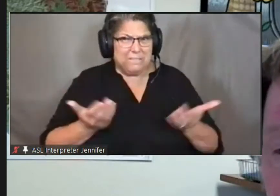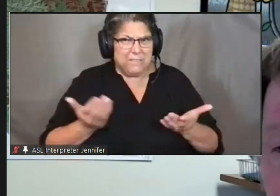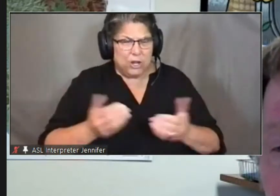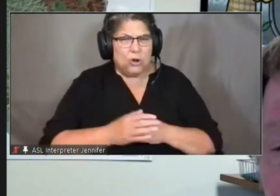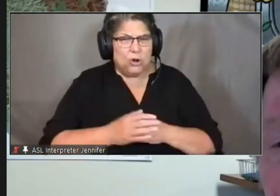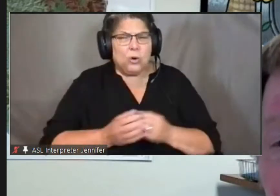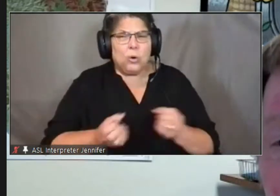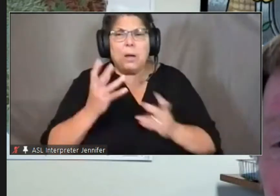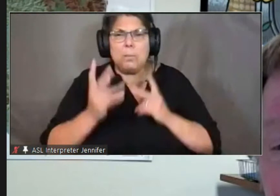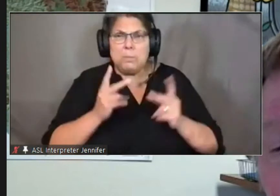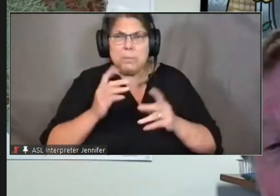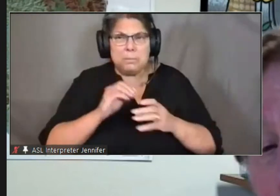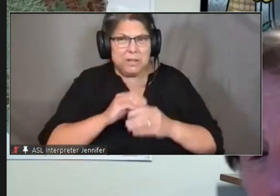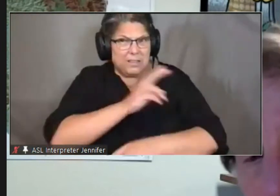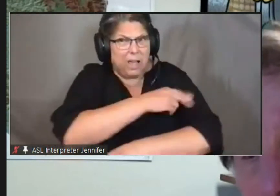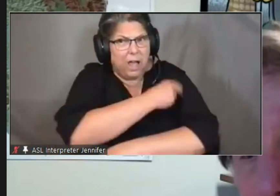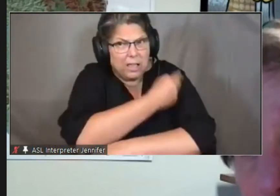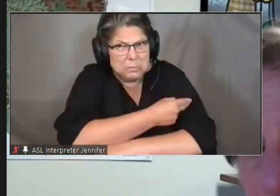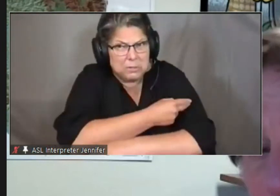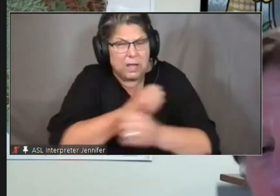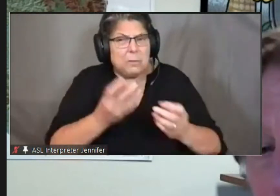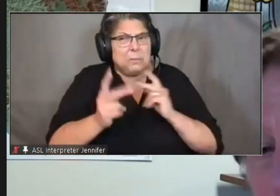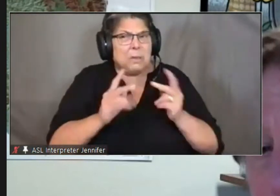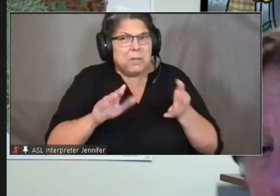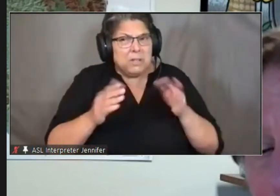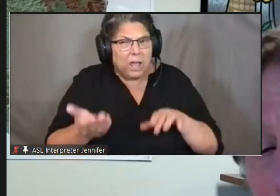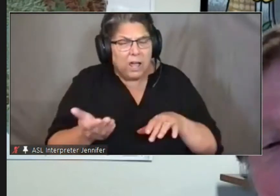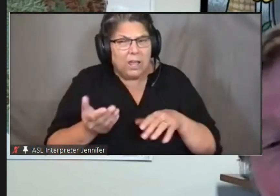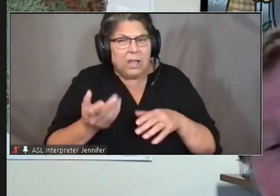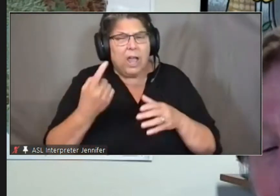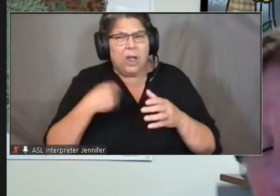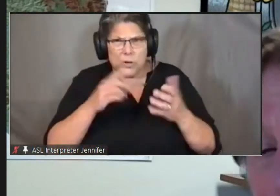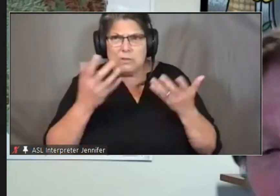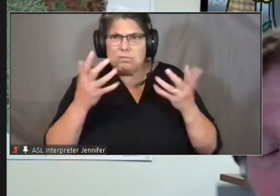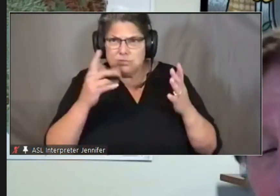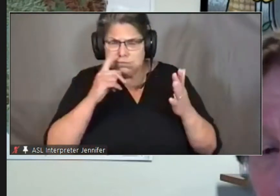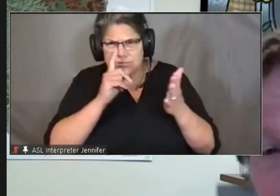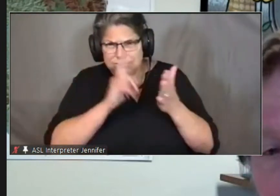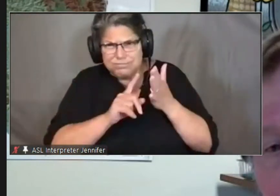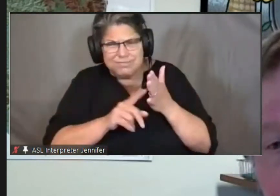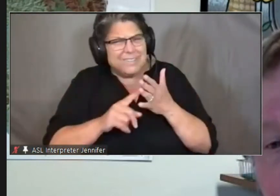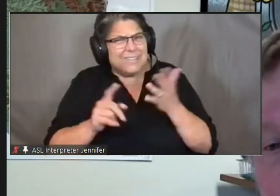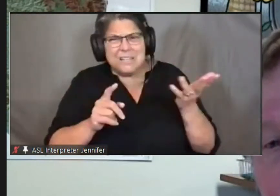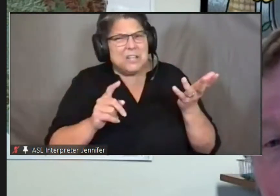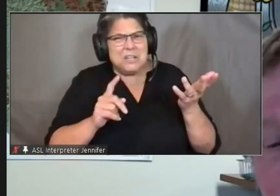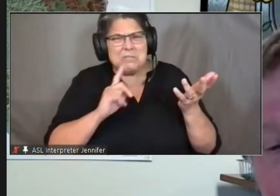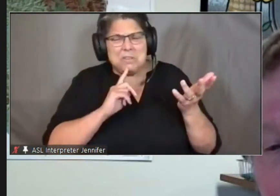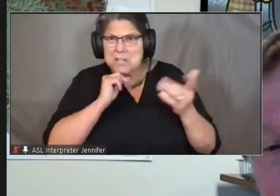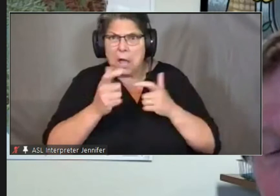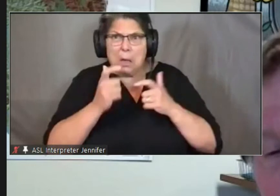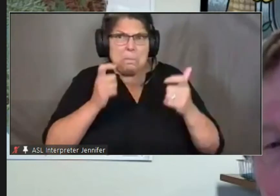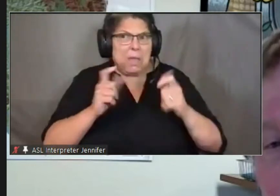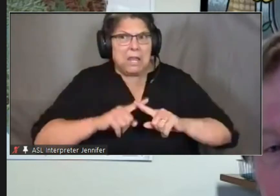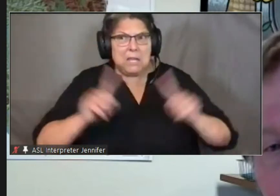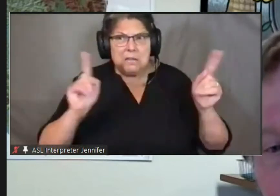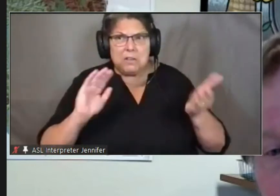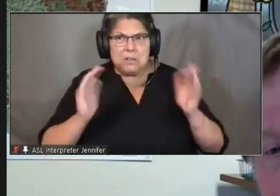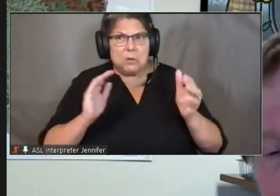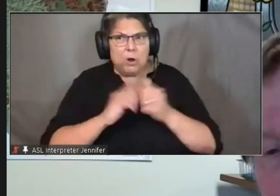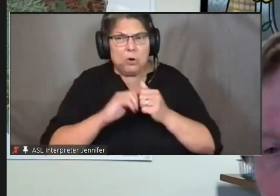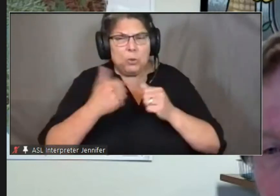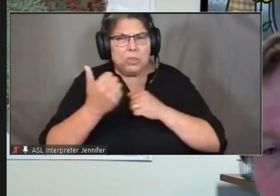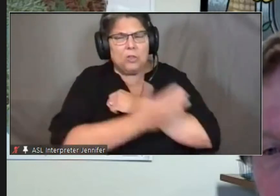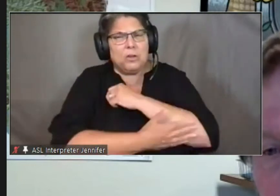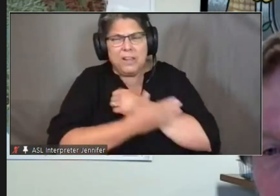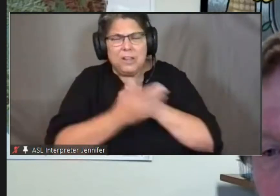who are hospitalized. And we've looked at that, and it's not that significantly different, and we can't find any reasons for it